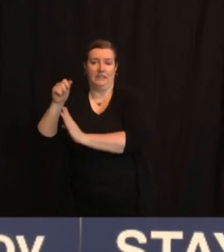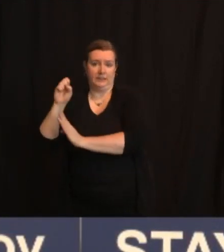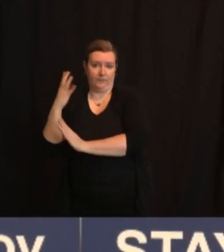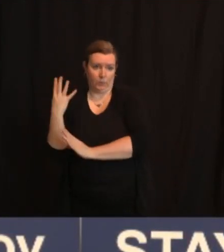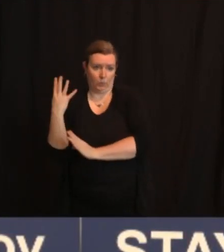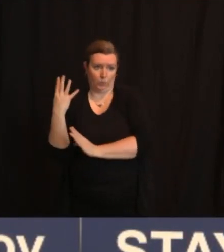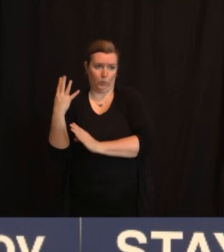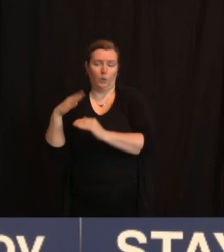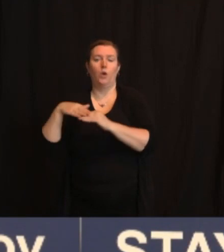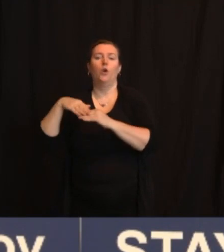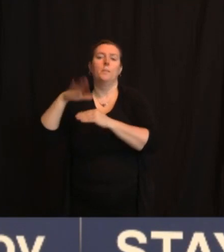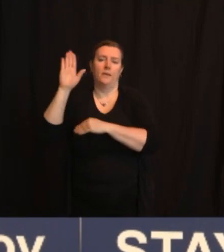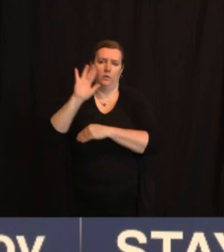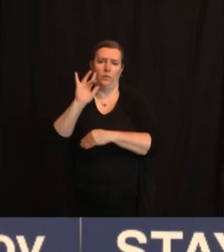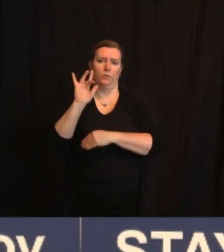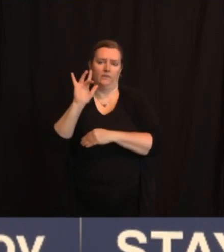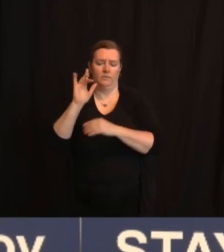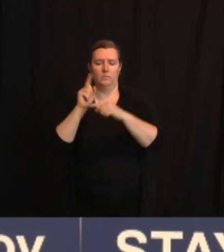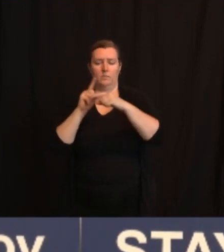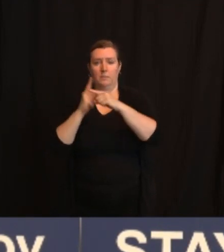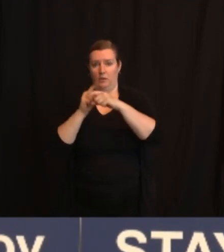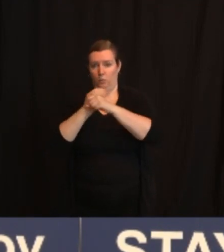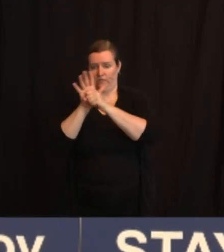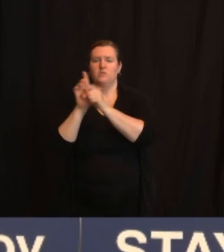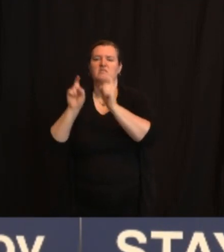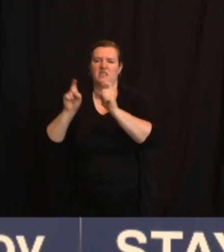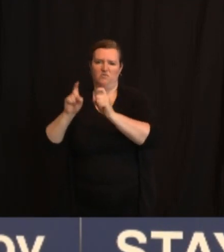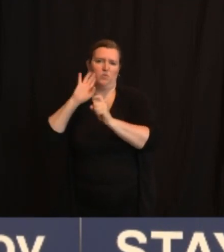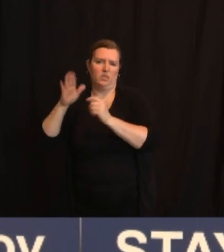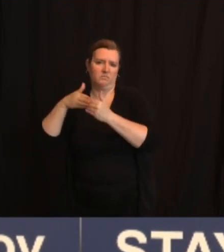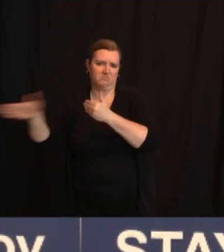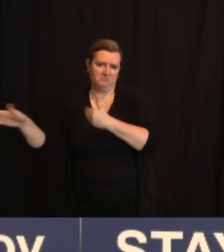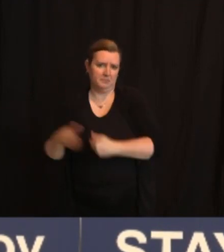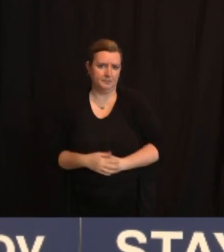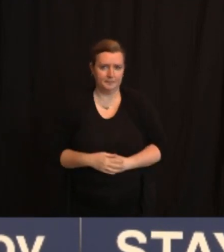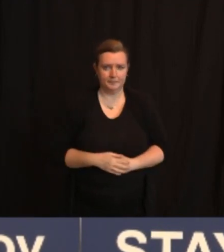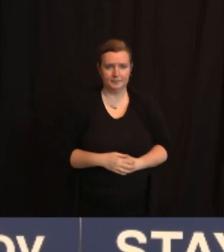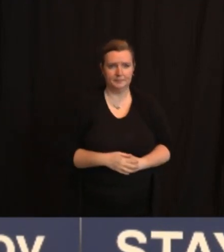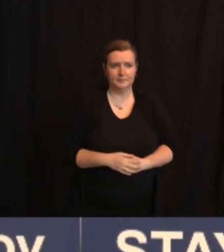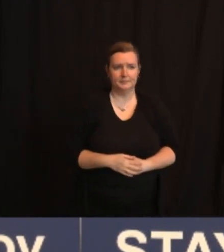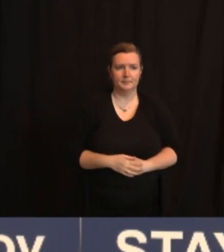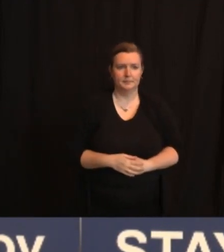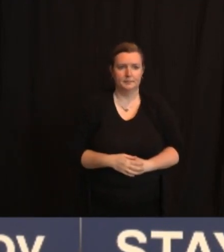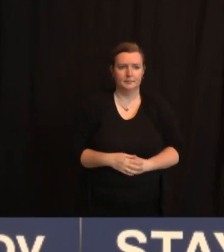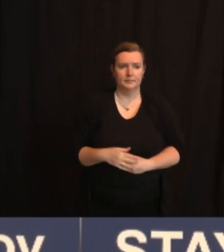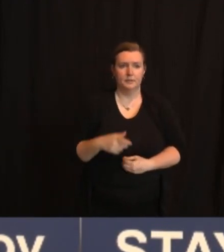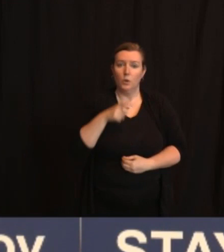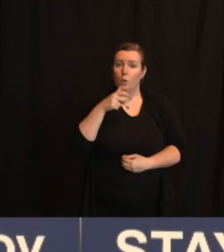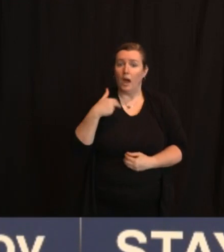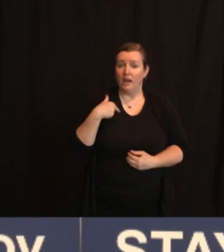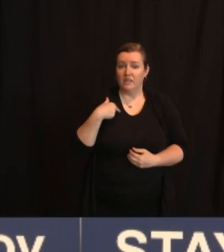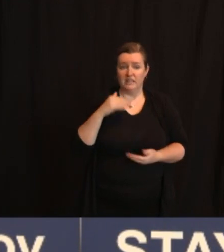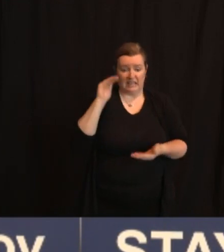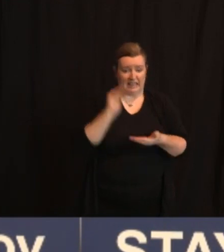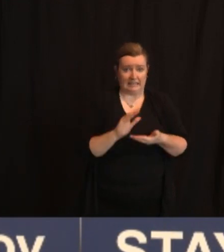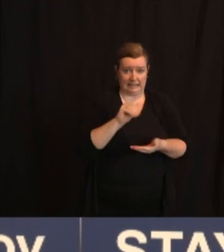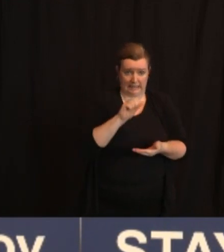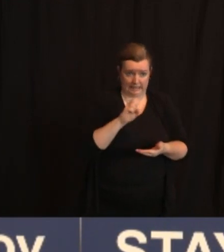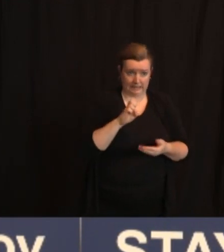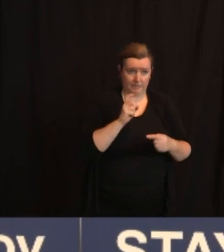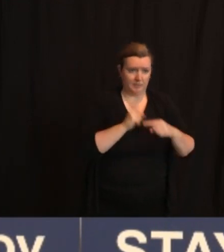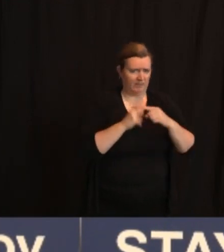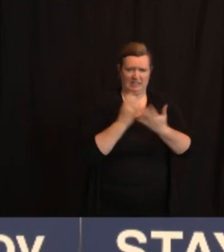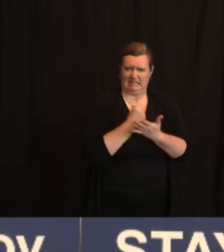We're prioritizing facilities with fewer cases so immediate action can be taken to increase infection